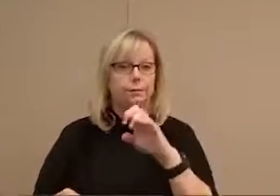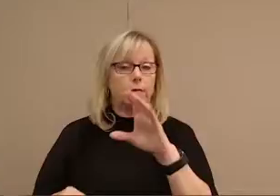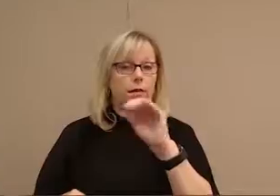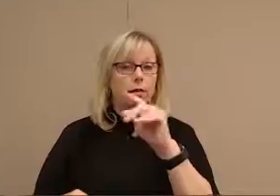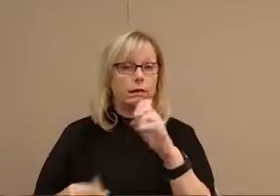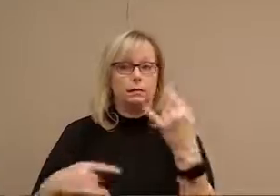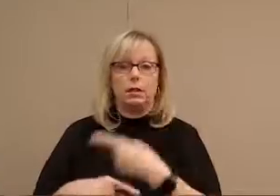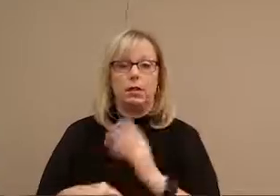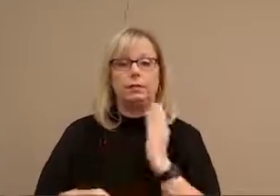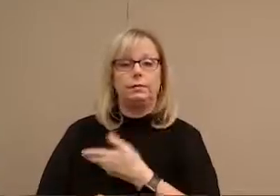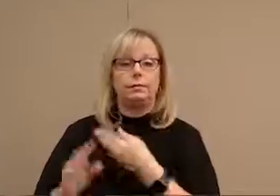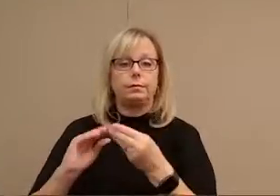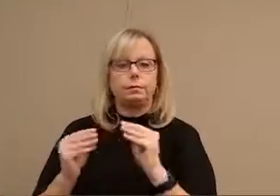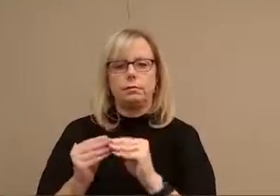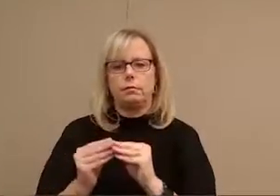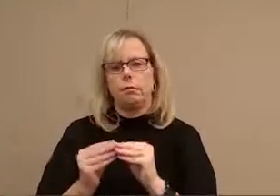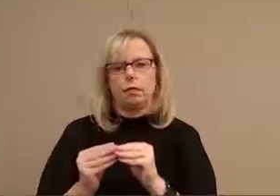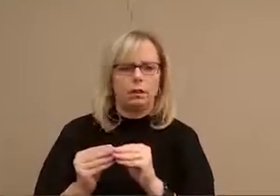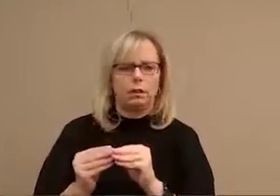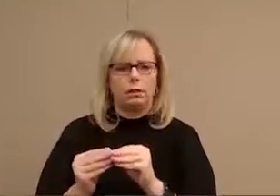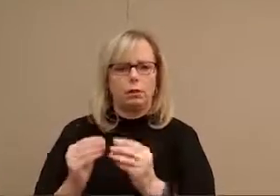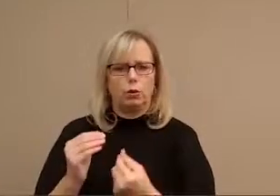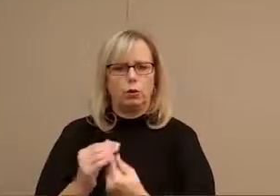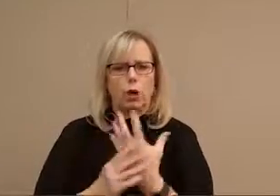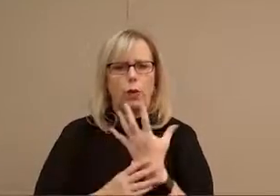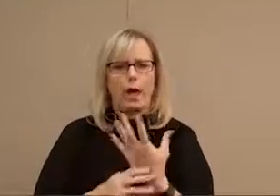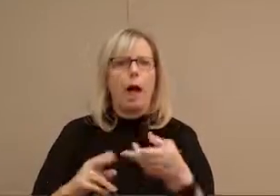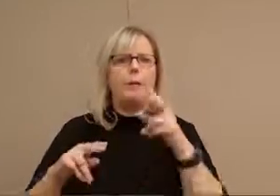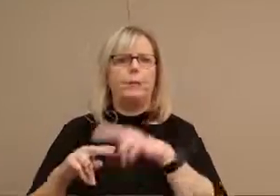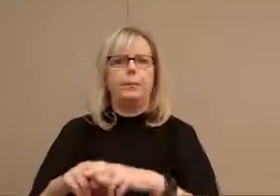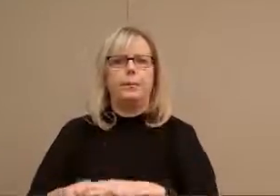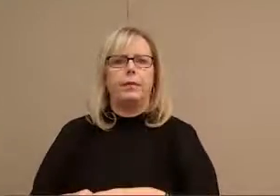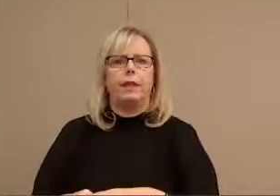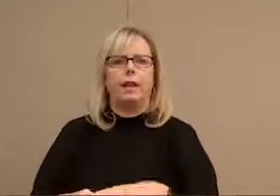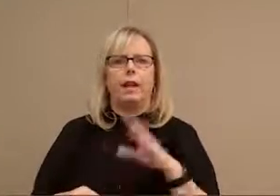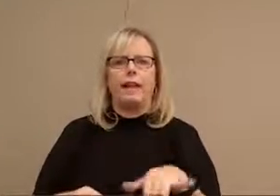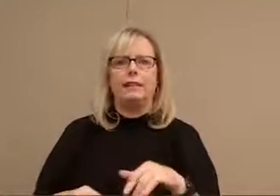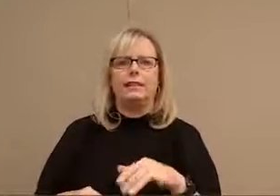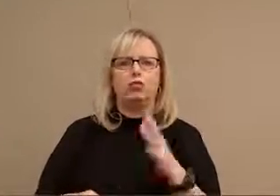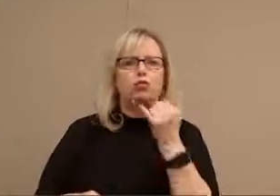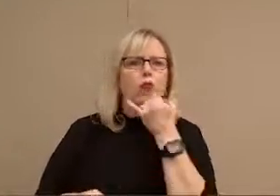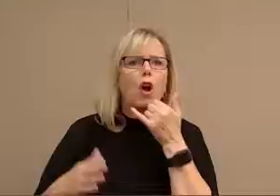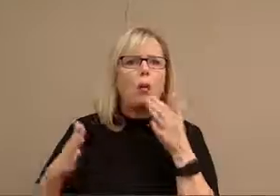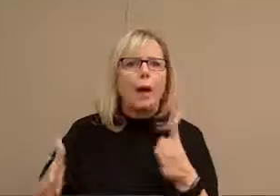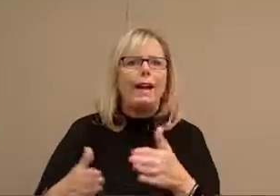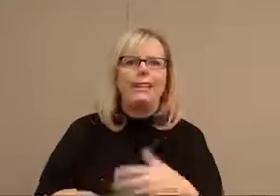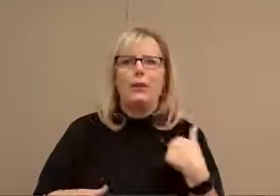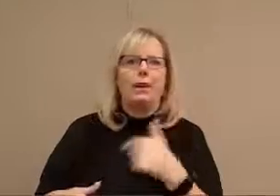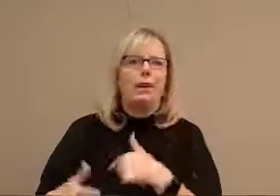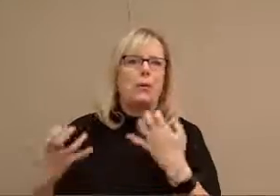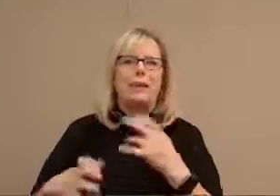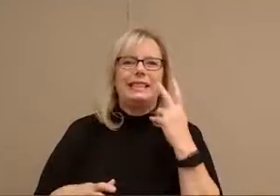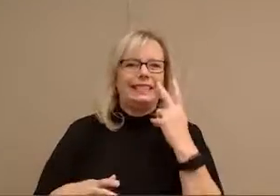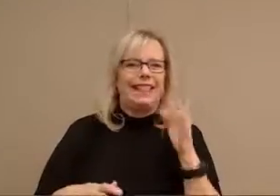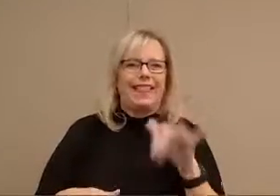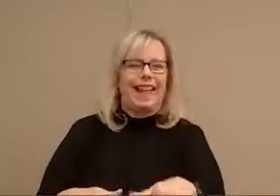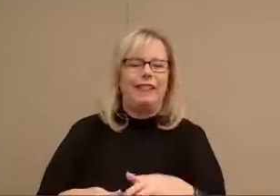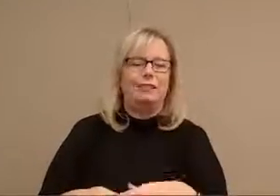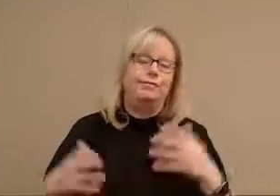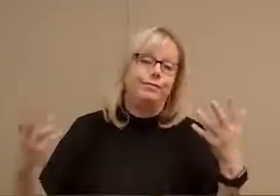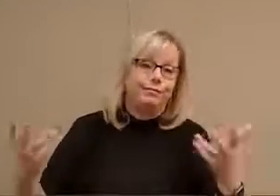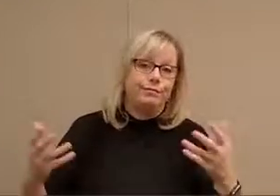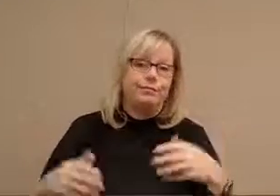today. Our numbers are growing up, so that's headed in the wrong direction. We don't want to see that,